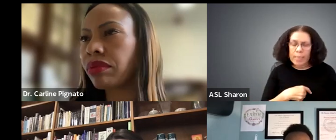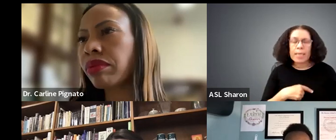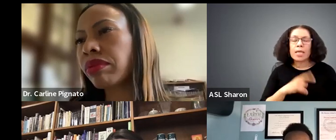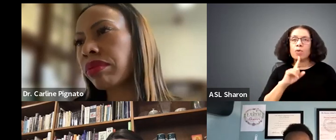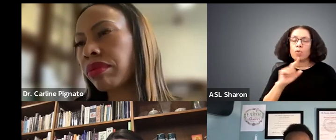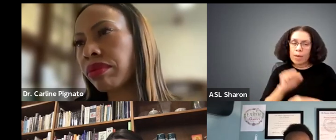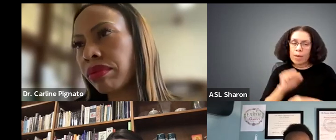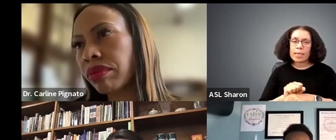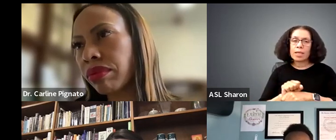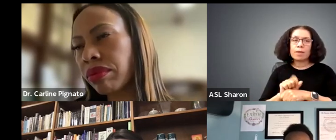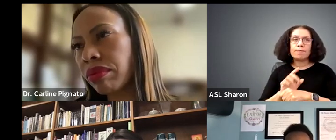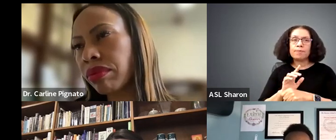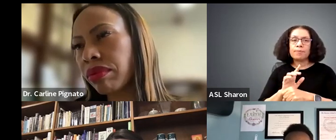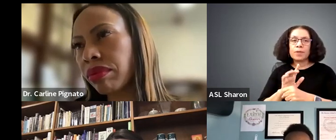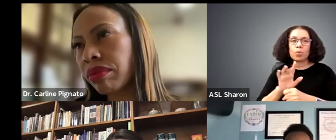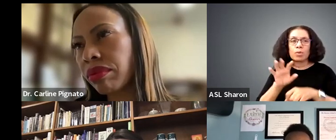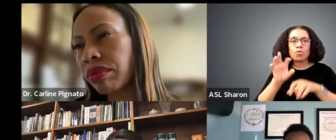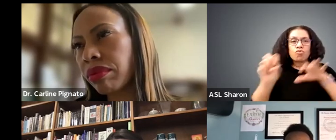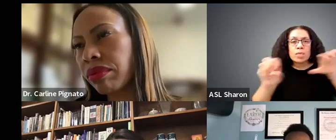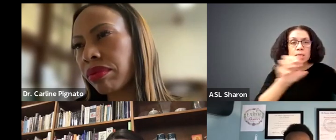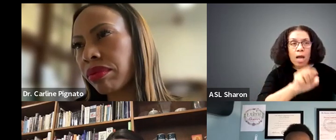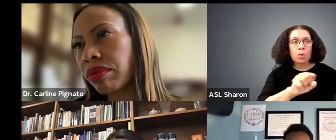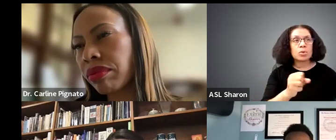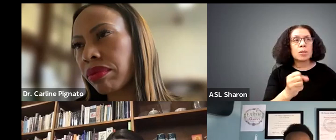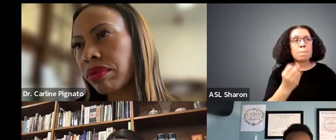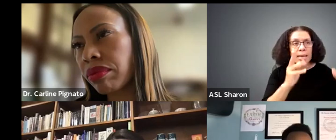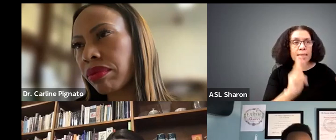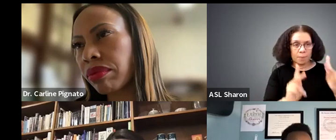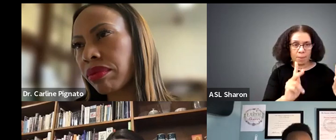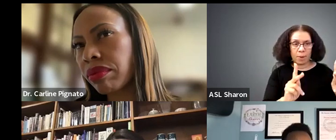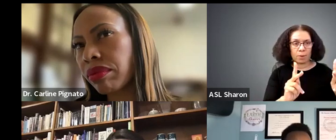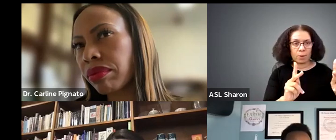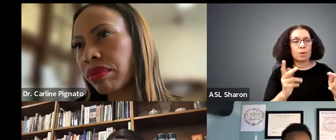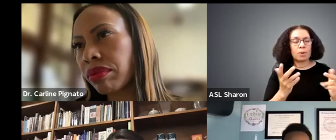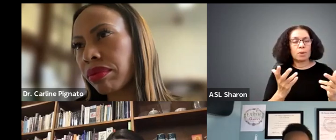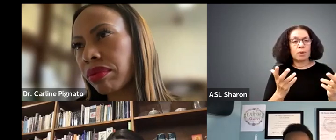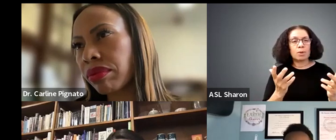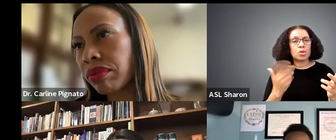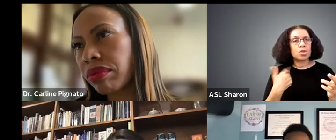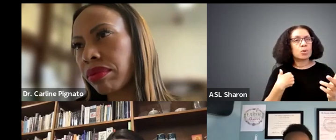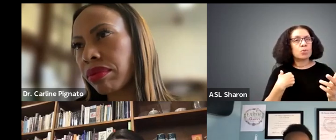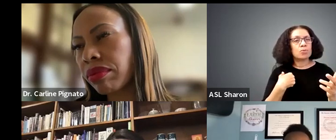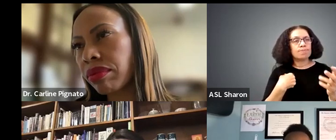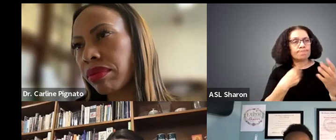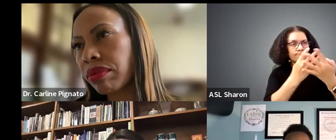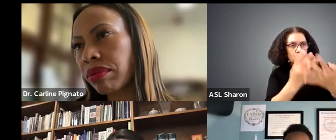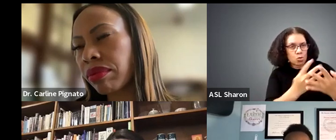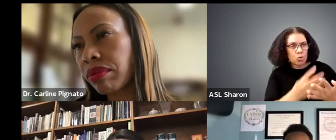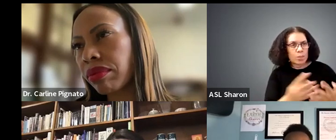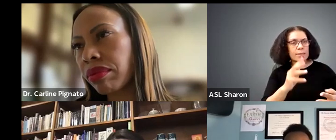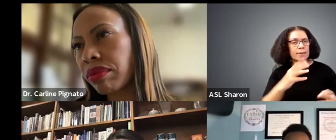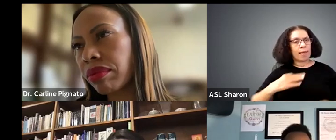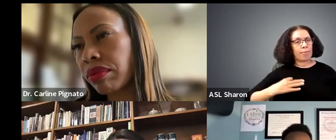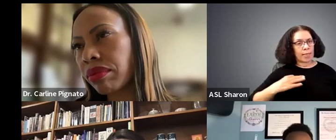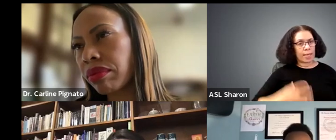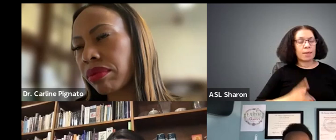to as many parties as possible to vet the candidates. And because of the